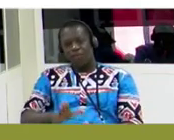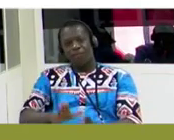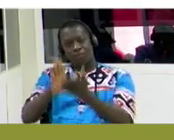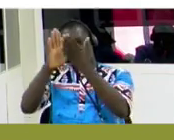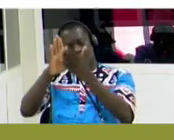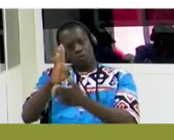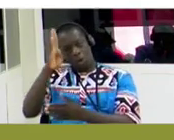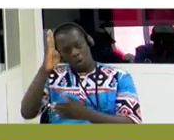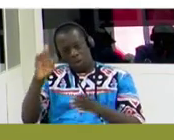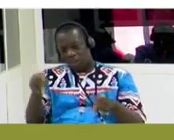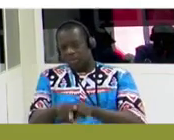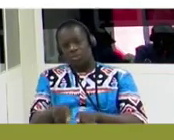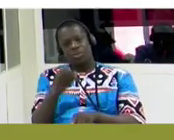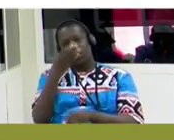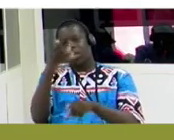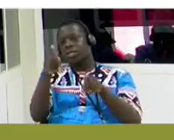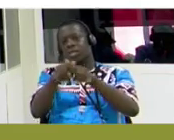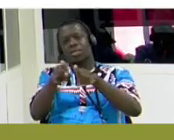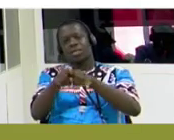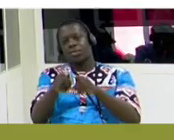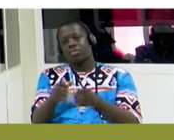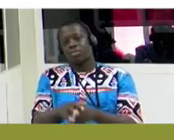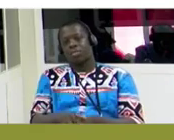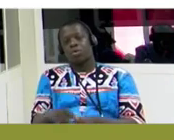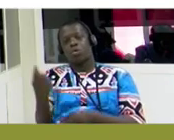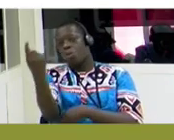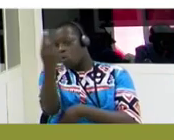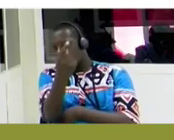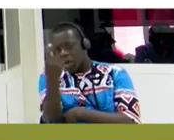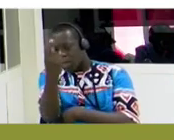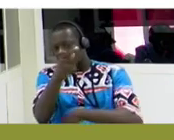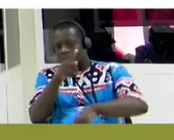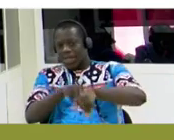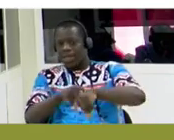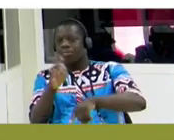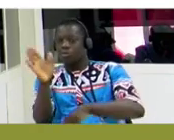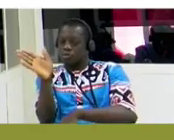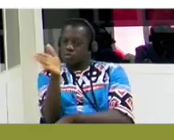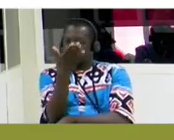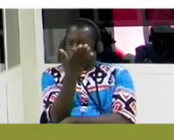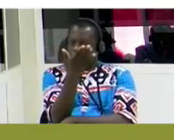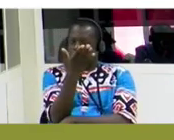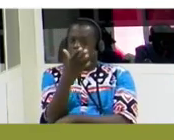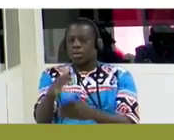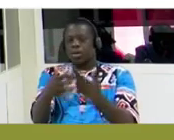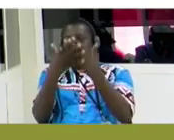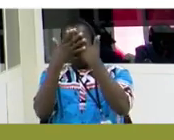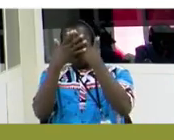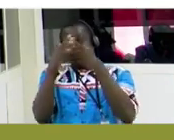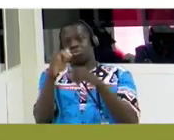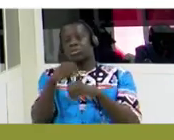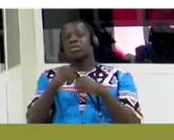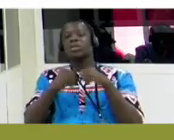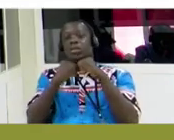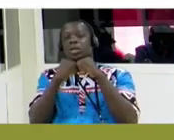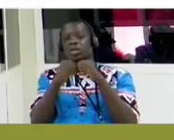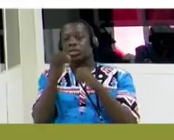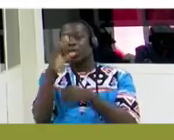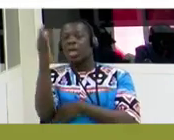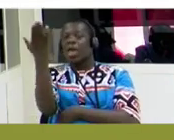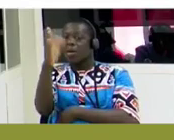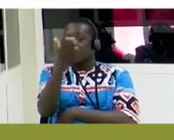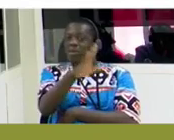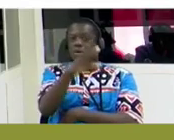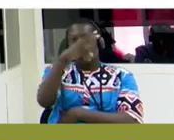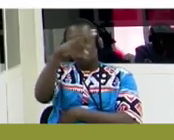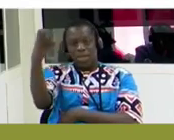I will not lie. That was my only time I went to mile two. You understand? Sana said that maybe 20 times, but billahi wallahi to lie.